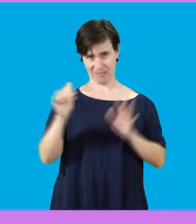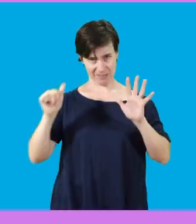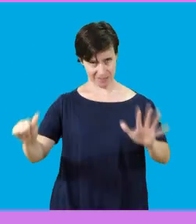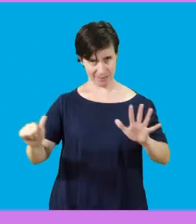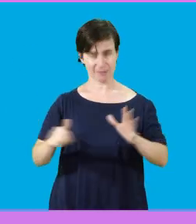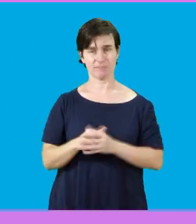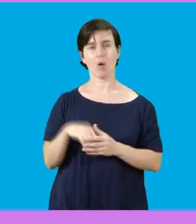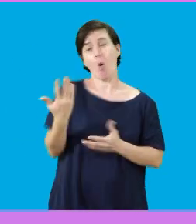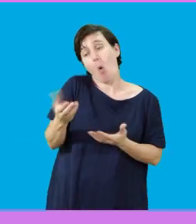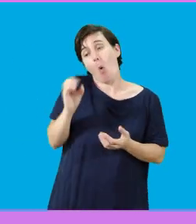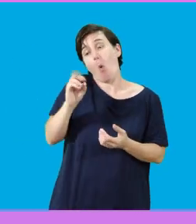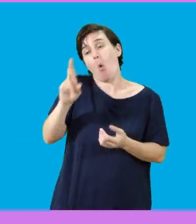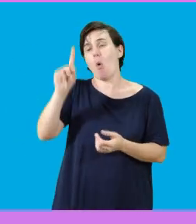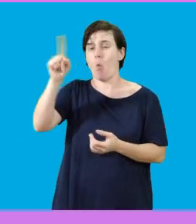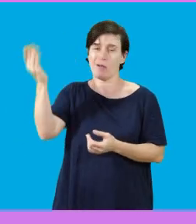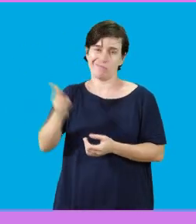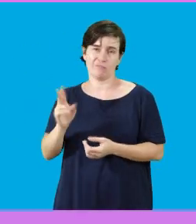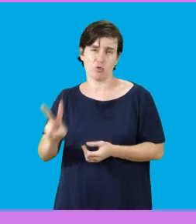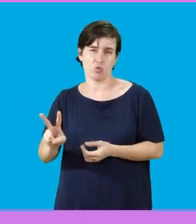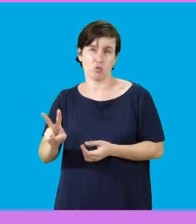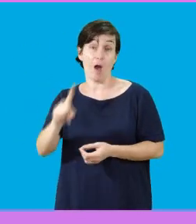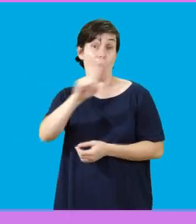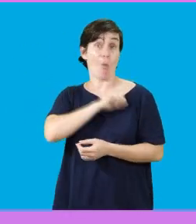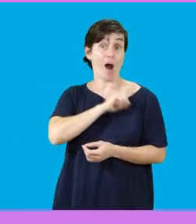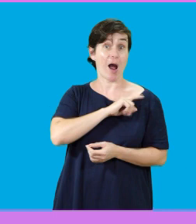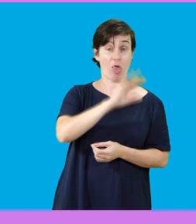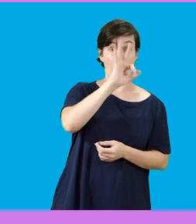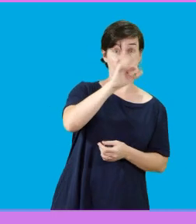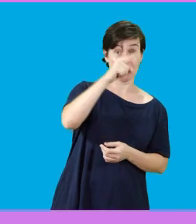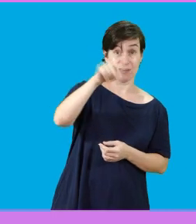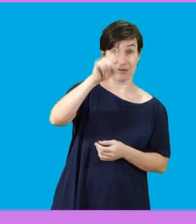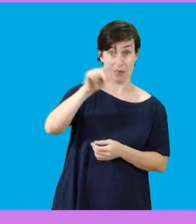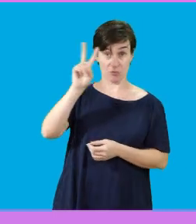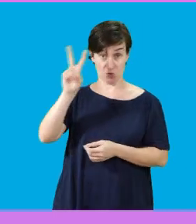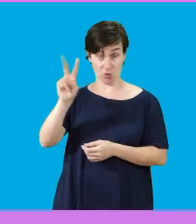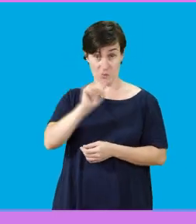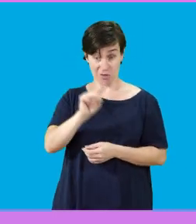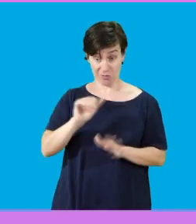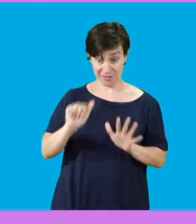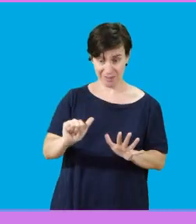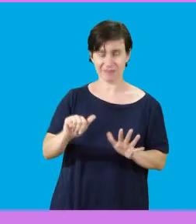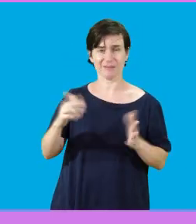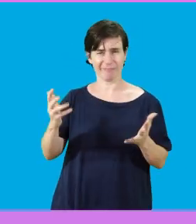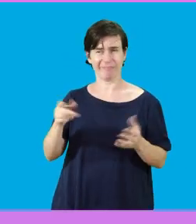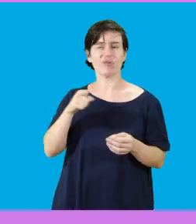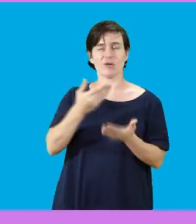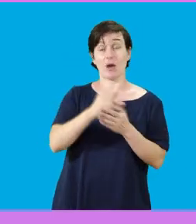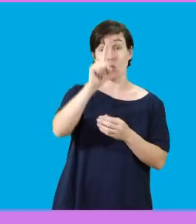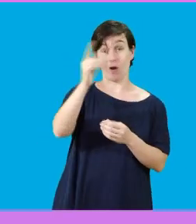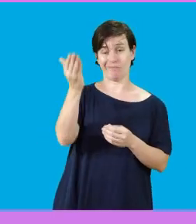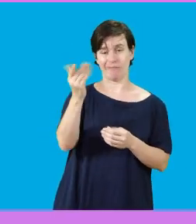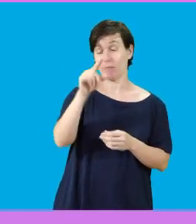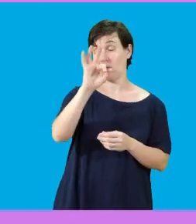over 6, which can be written as 1 over 2, because 3 goes once into 3 and it goes 2 times into